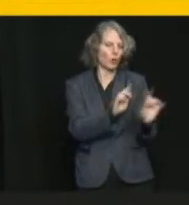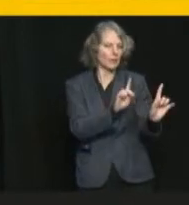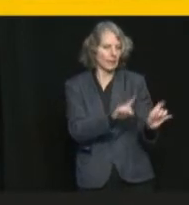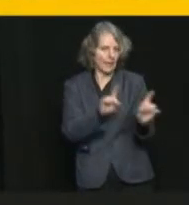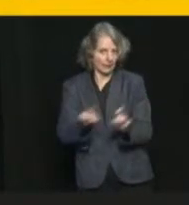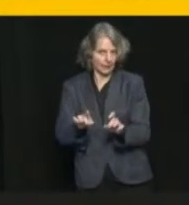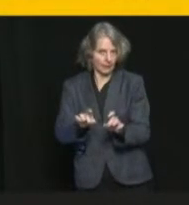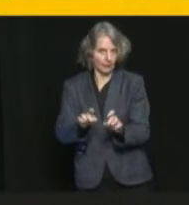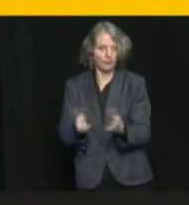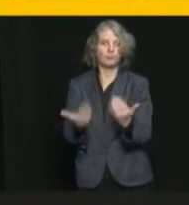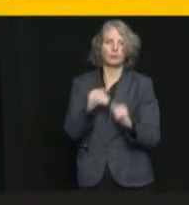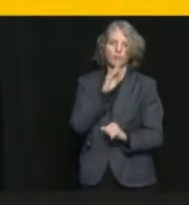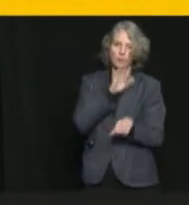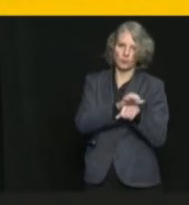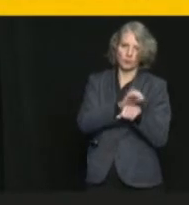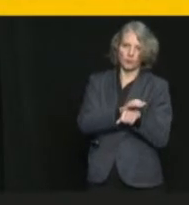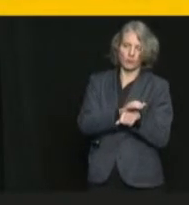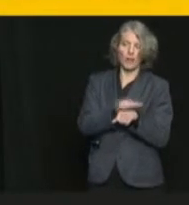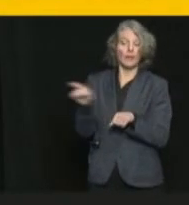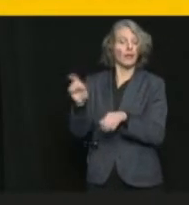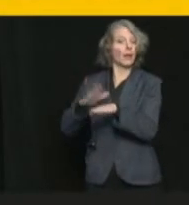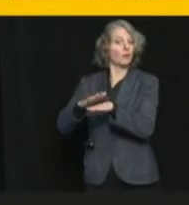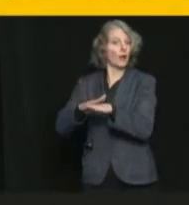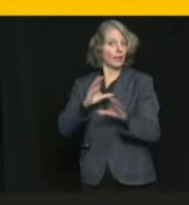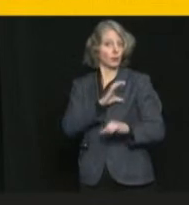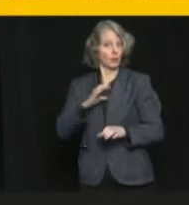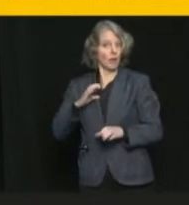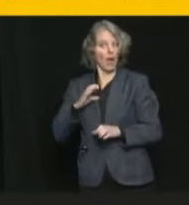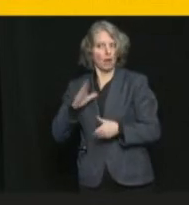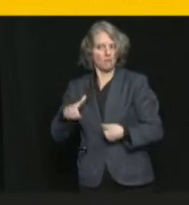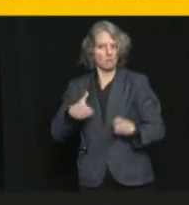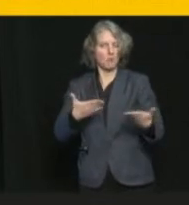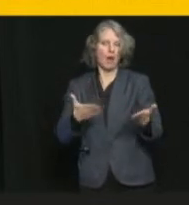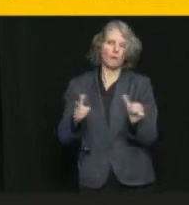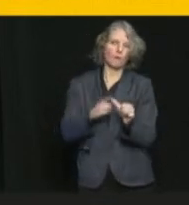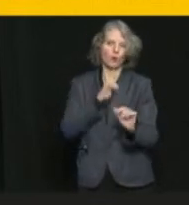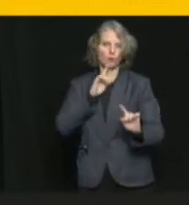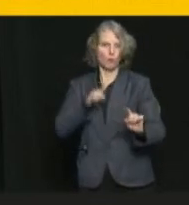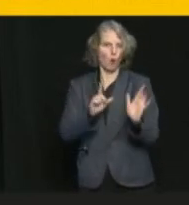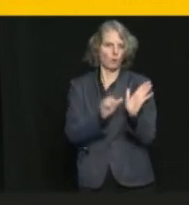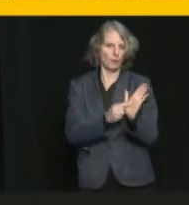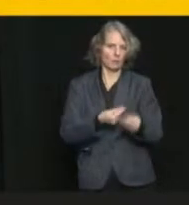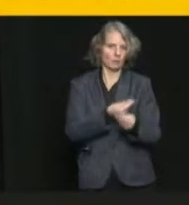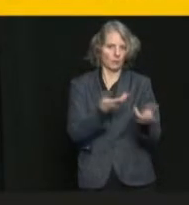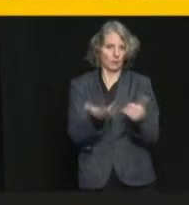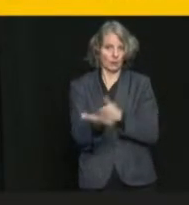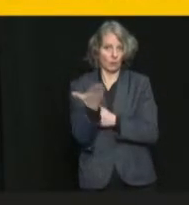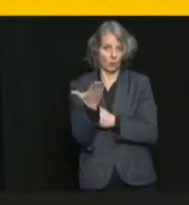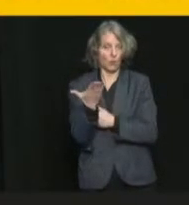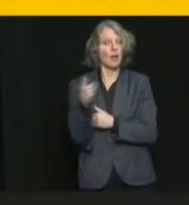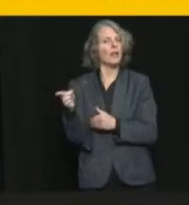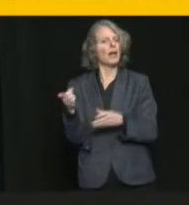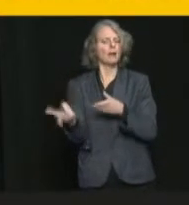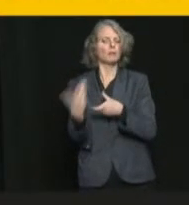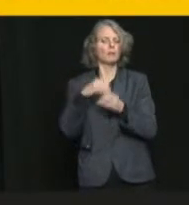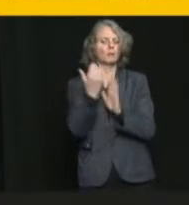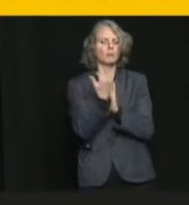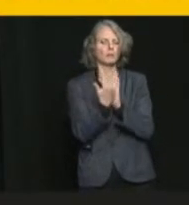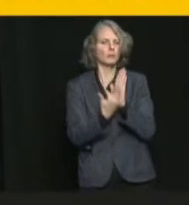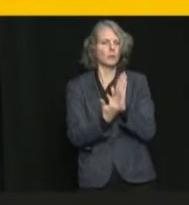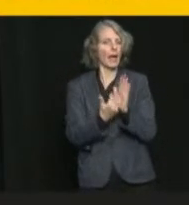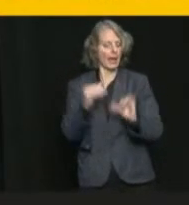first report this morning. In it, they laid out evidence-informed advice on science and policy for